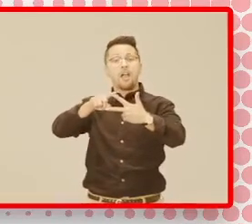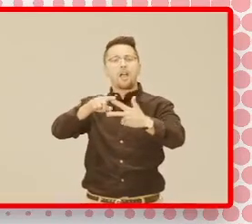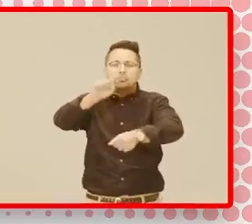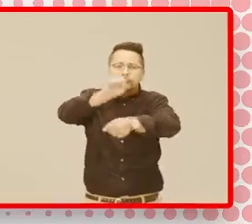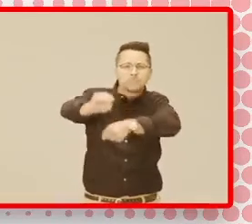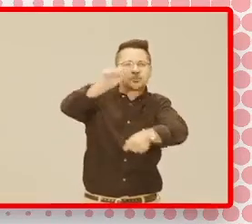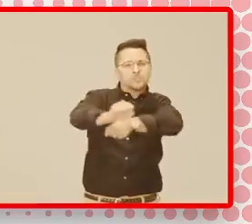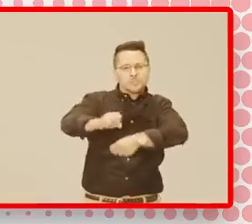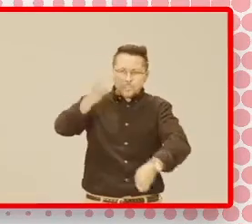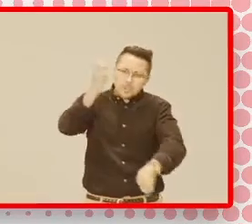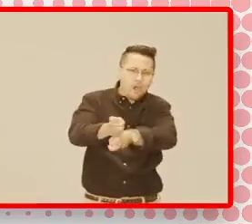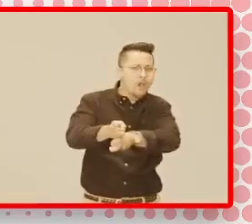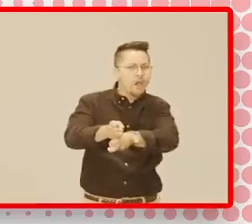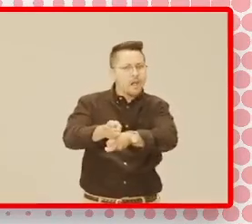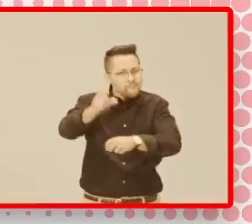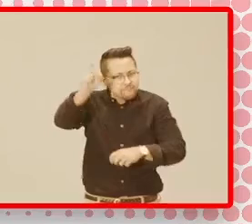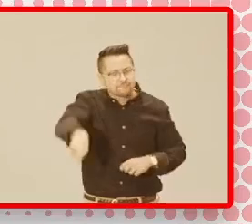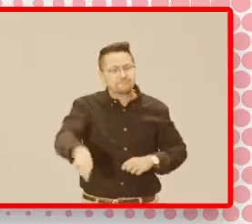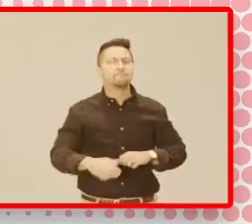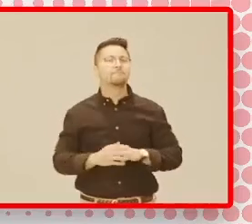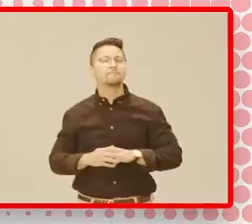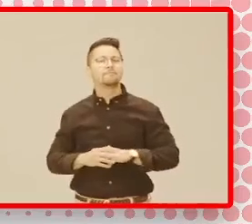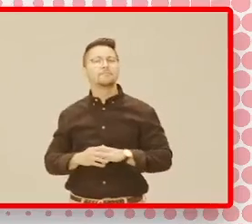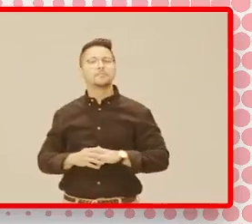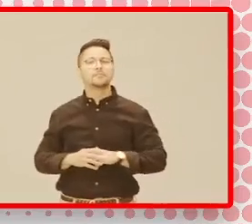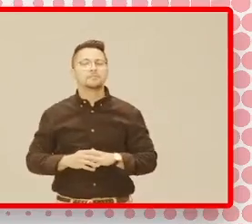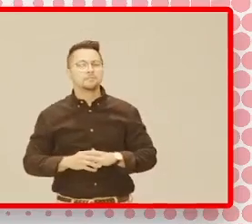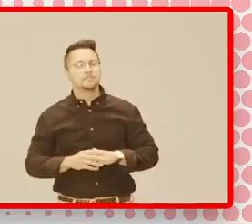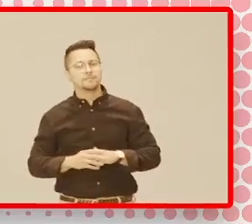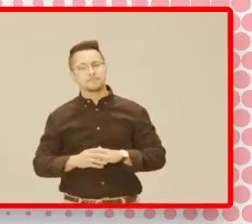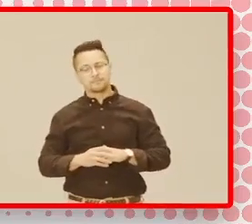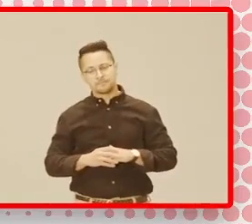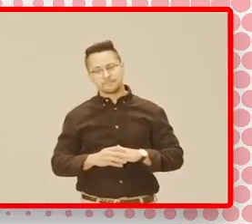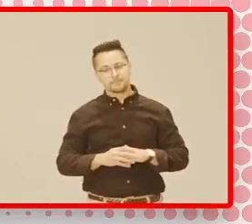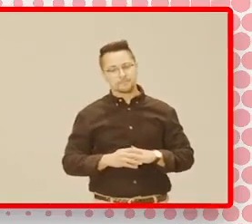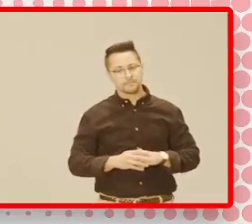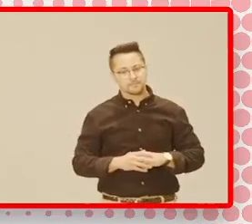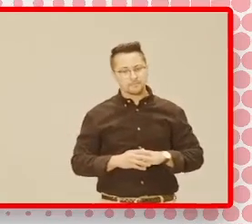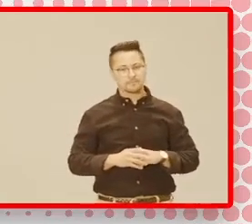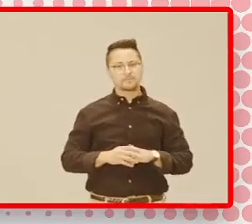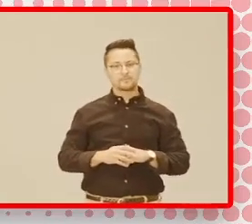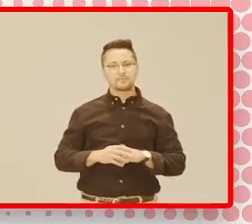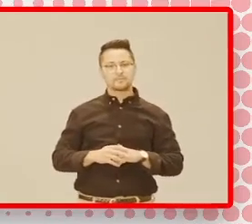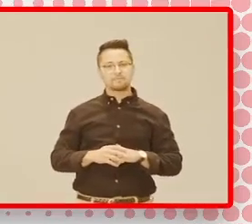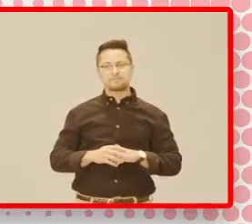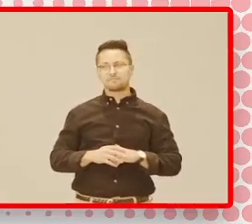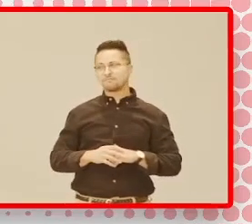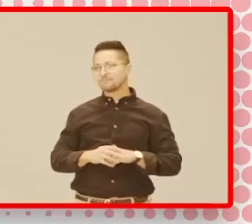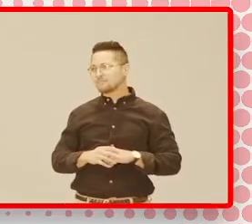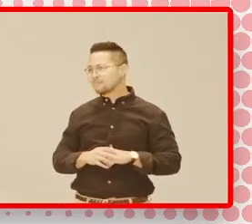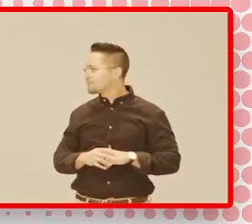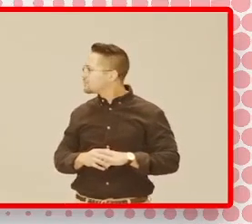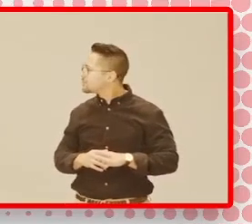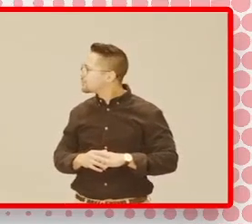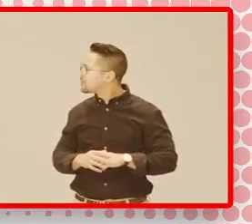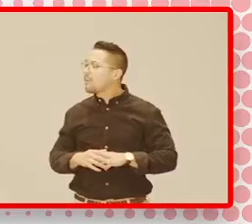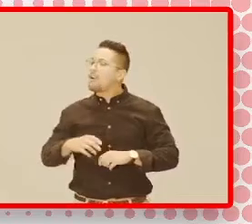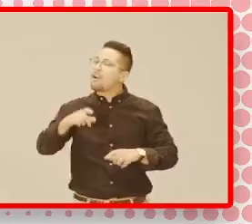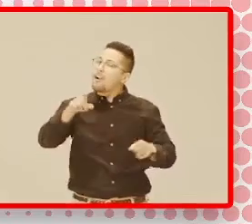Eat more double rice from